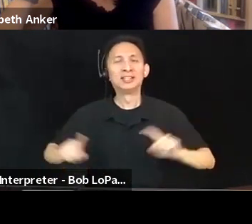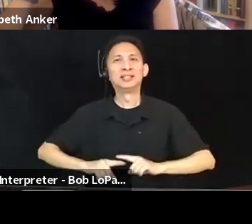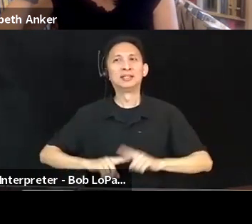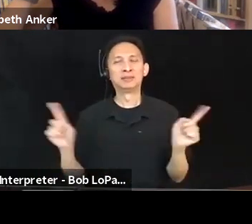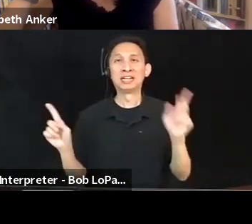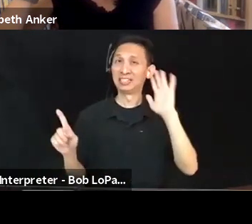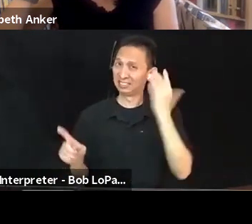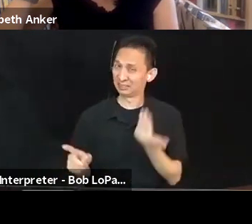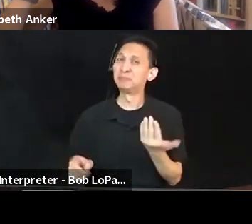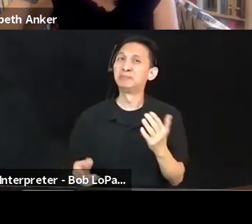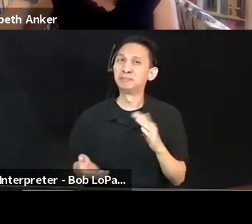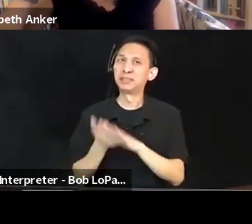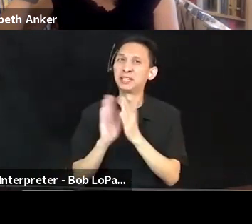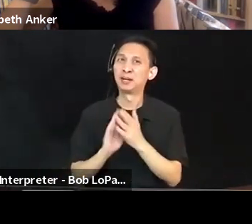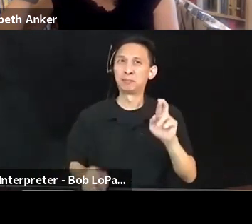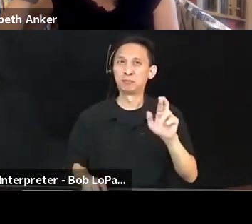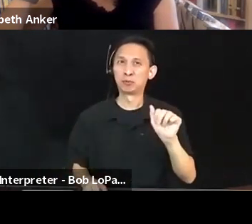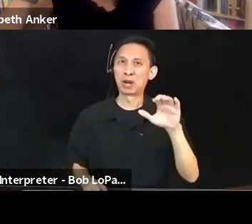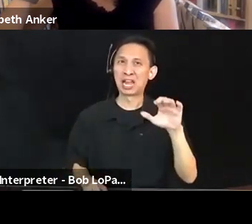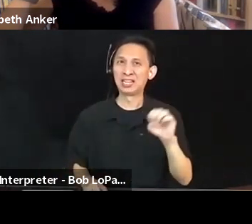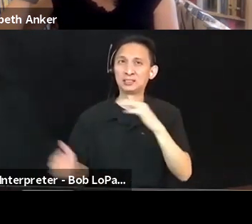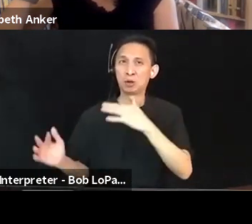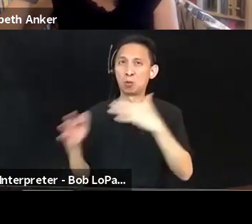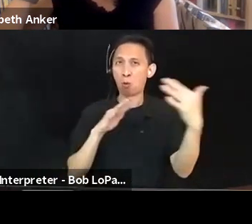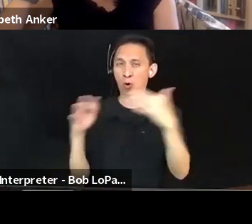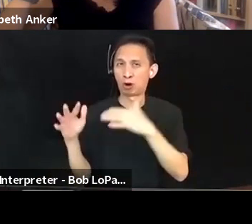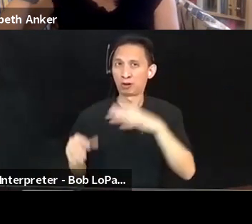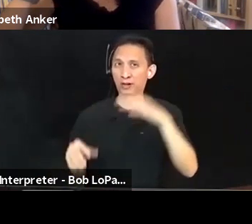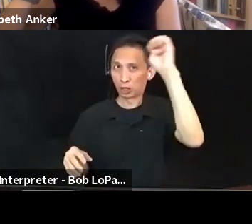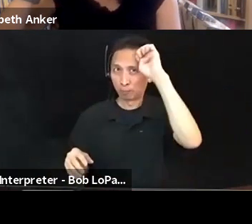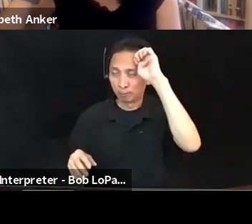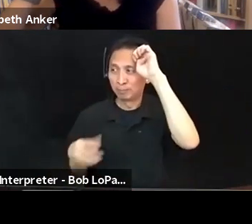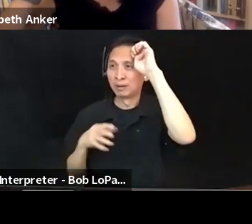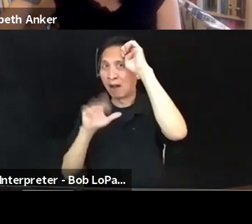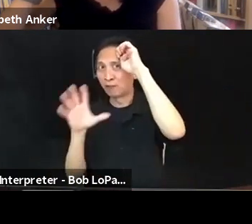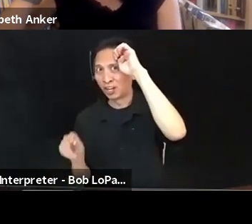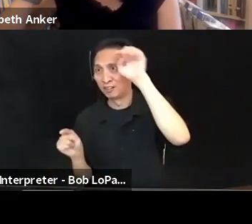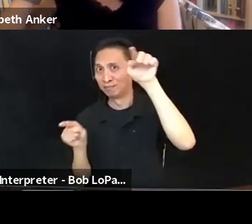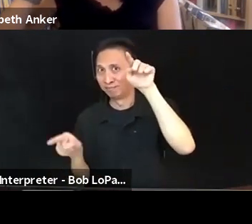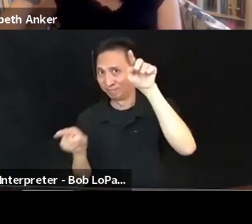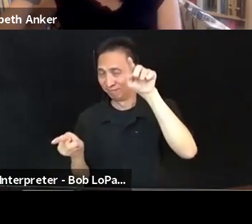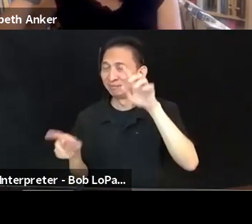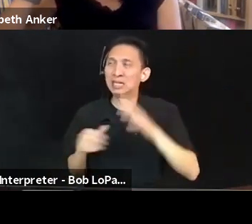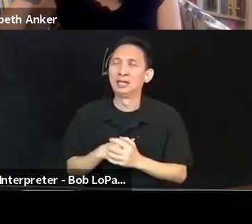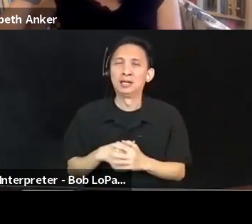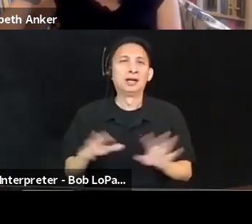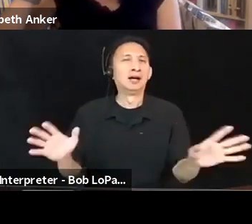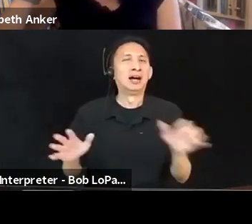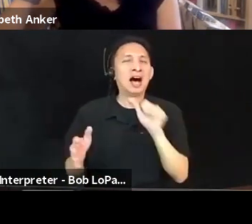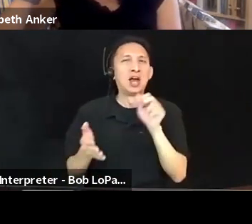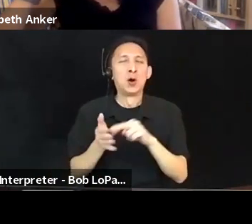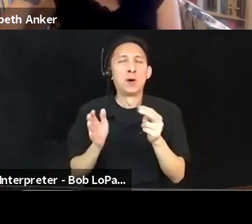race war. So I think that's, it's absolutely right that I don't mean to draw